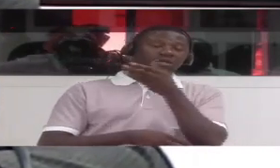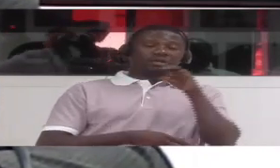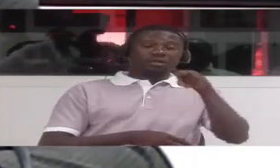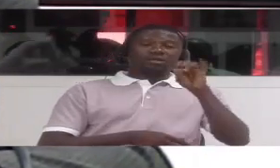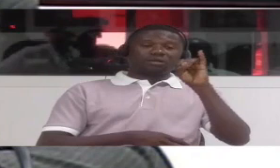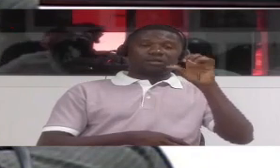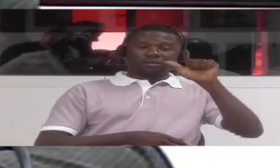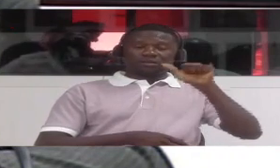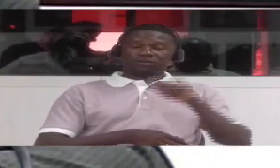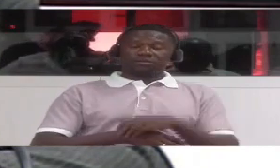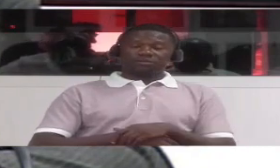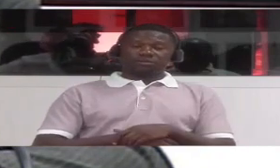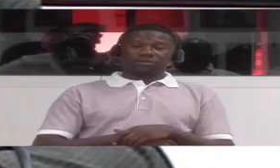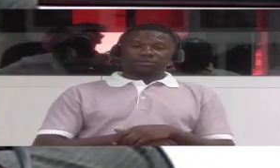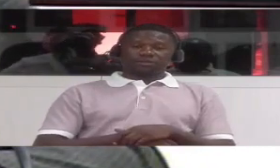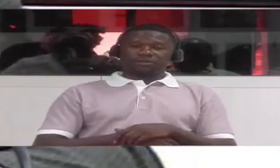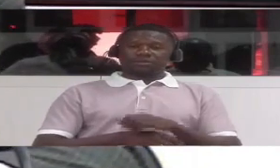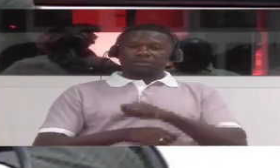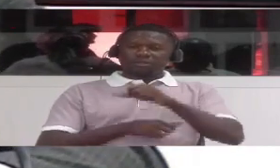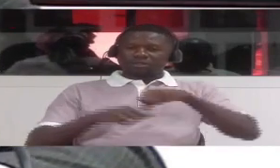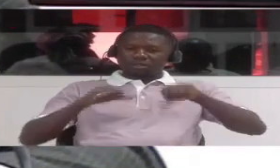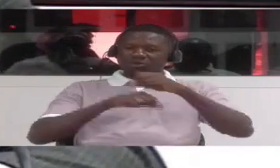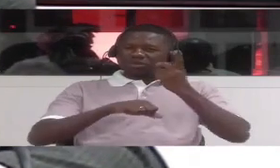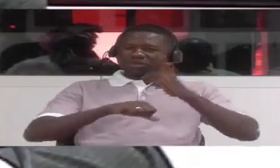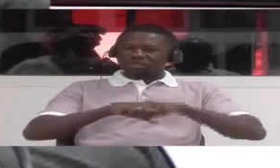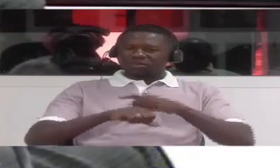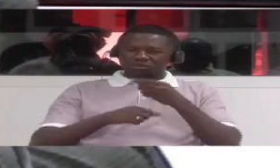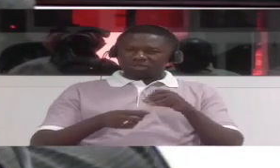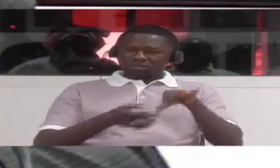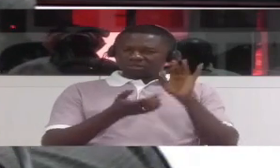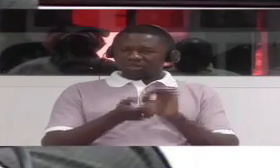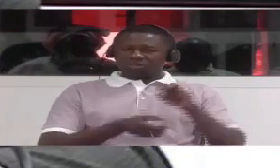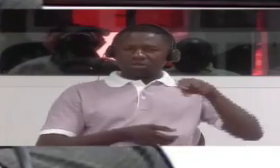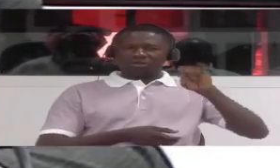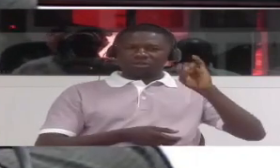Around what time were you taken to the NIA? It should be in the evening, around the evening.